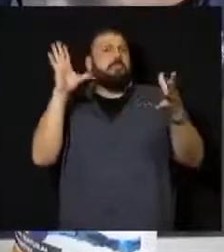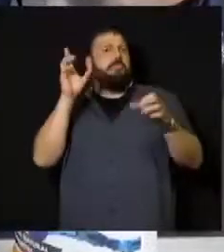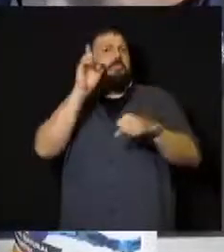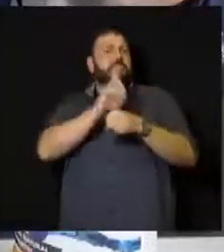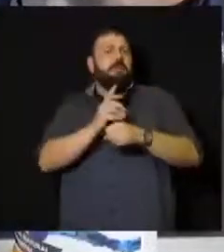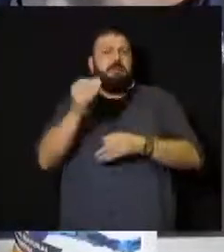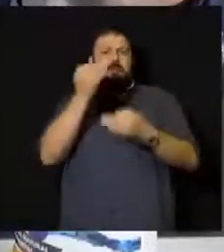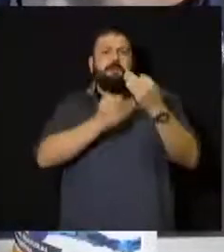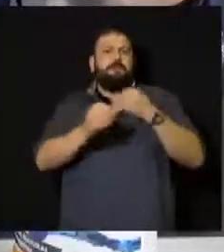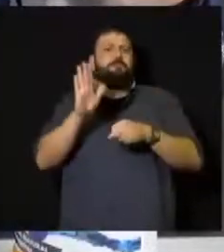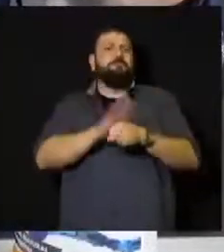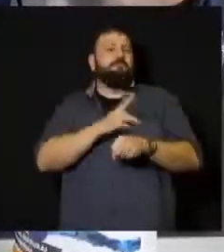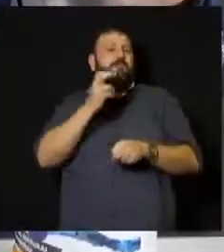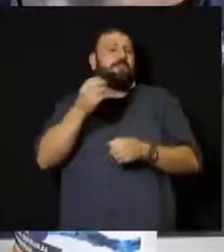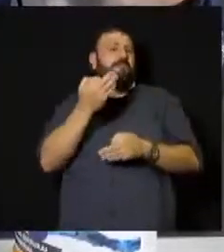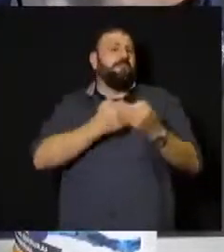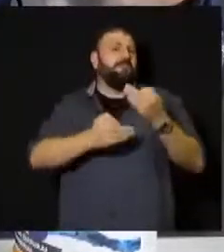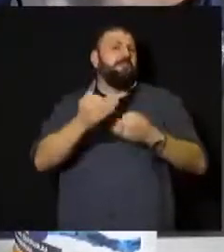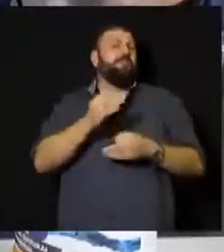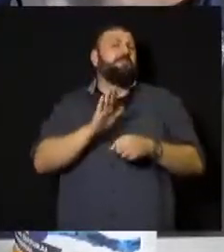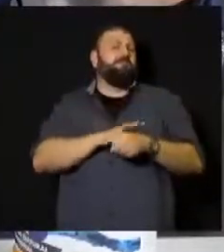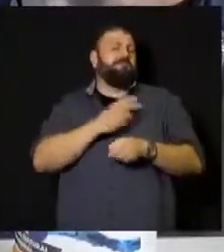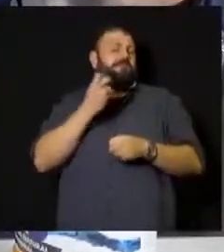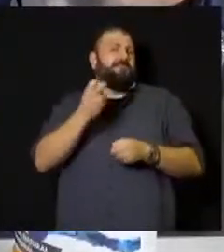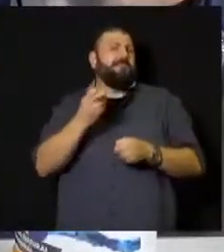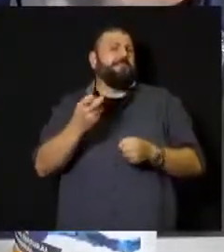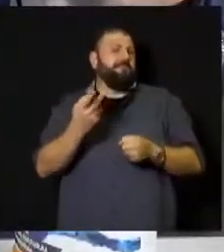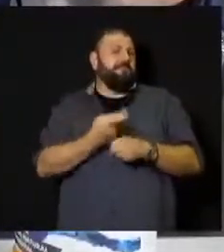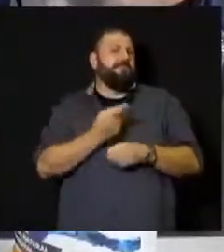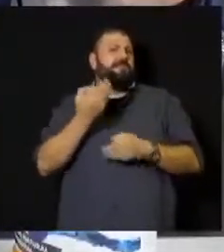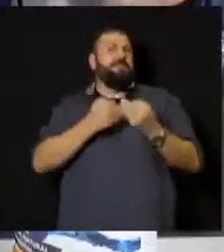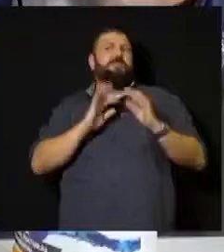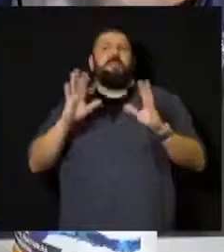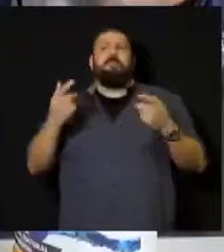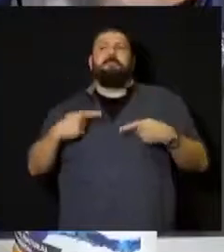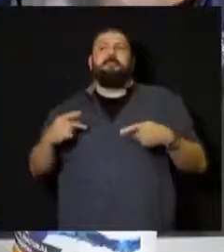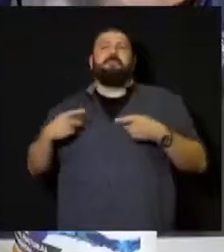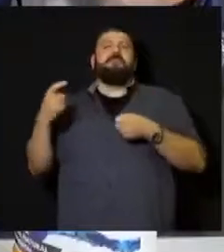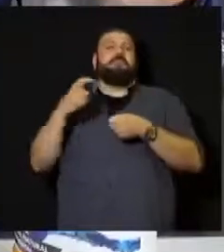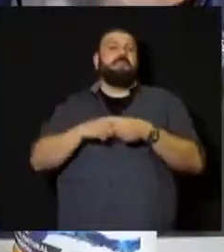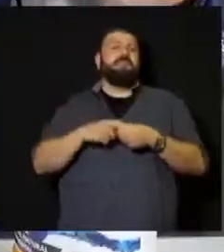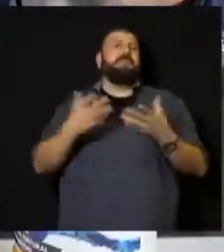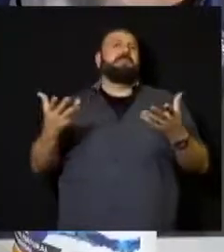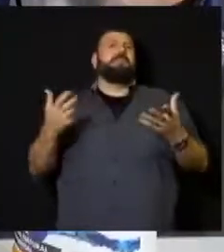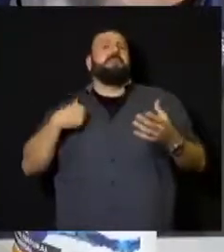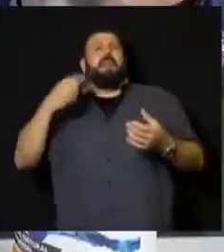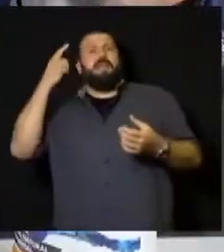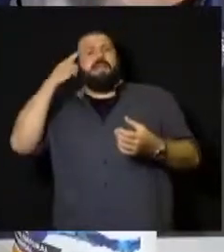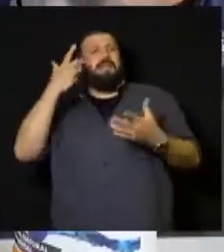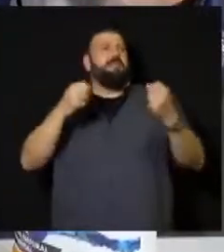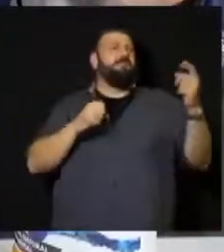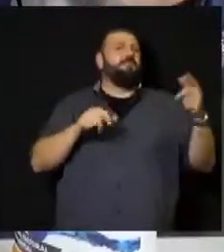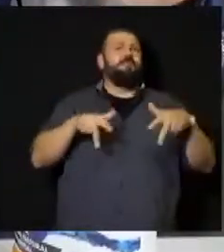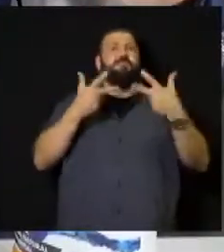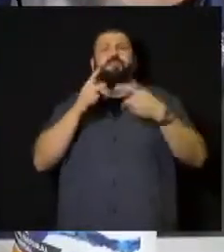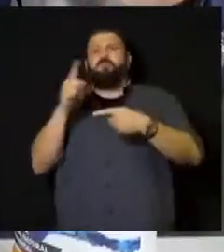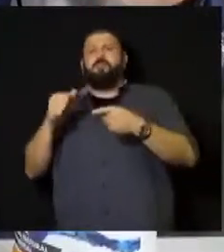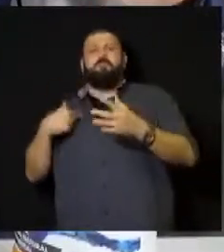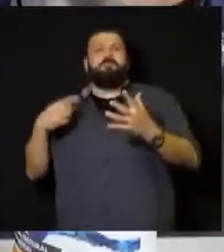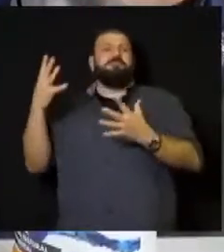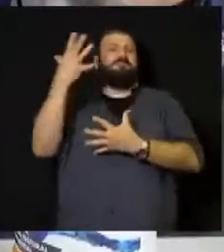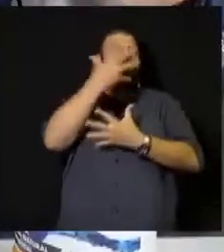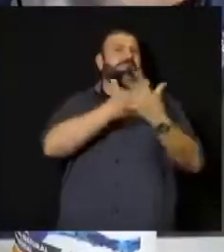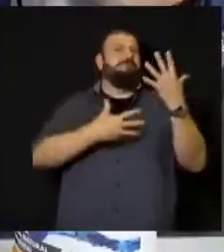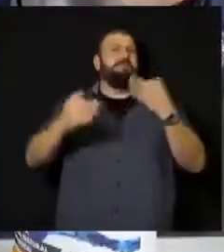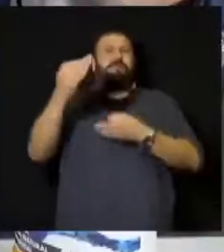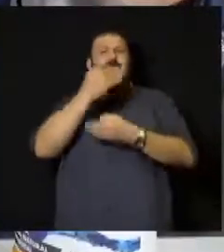you didn't do a thing, and you can't do a checklist because you I said I did do a follow-up, but no, I was